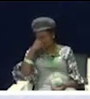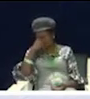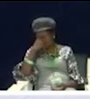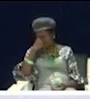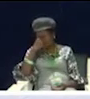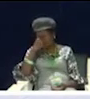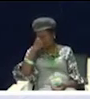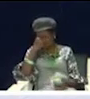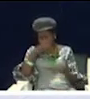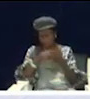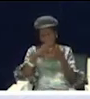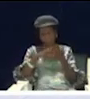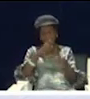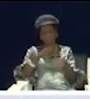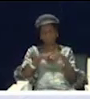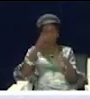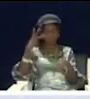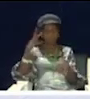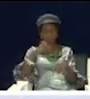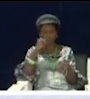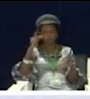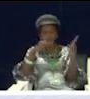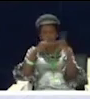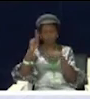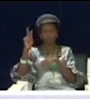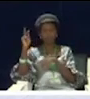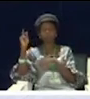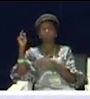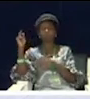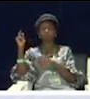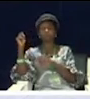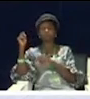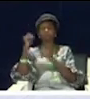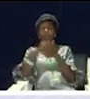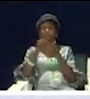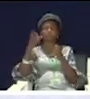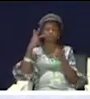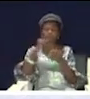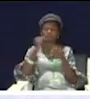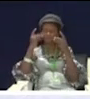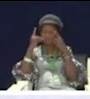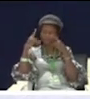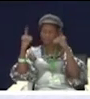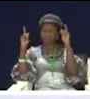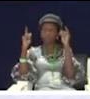This time, it wasn't a prophecy. It was a decree.